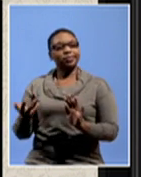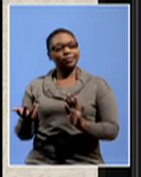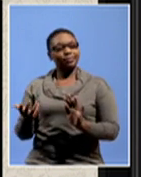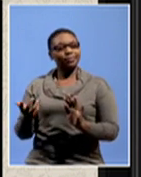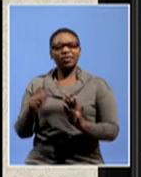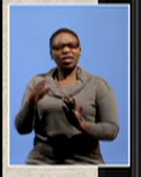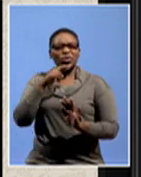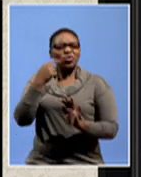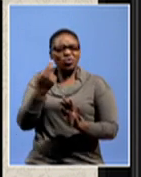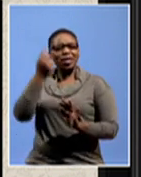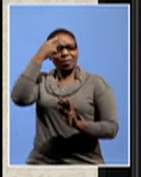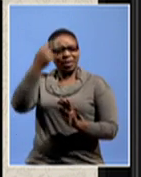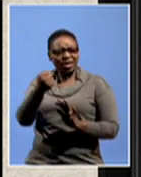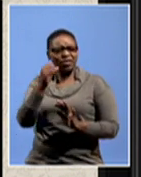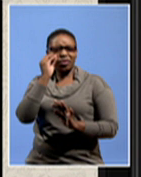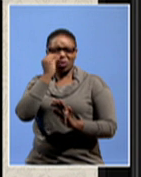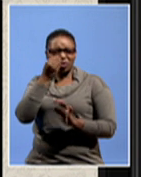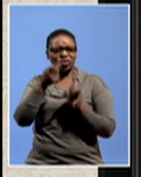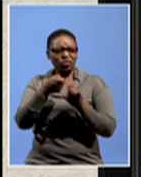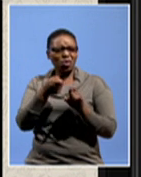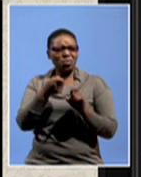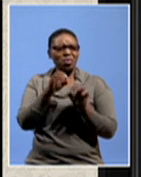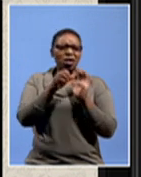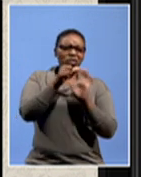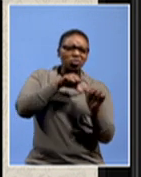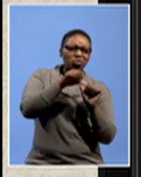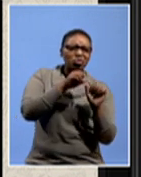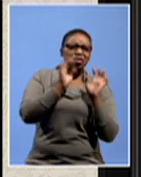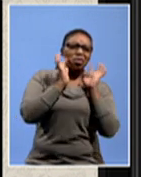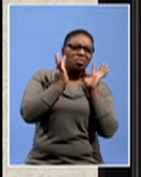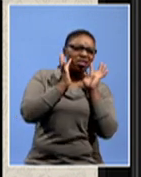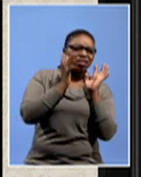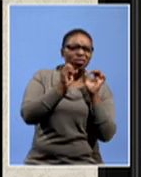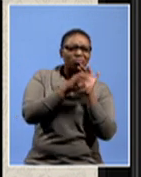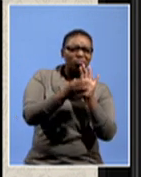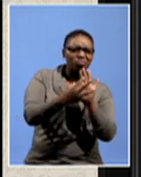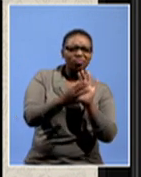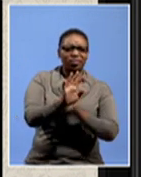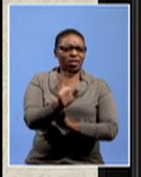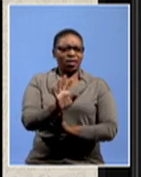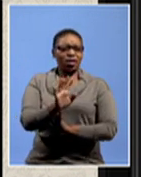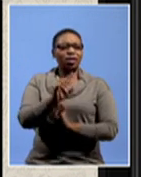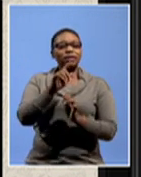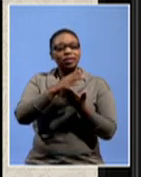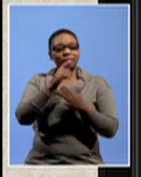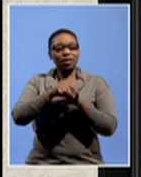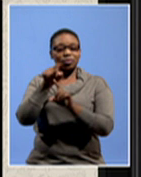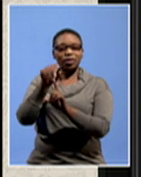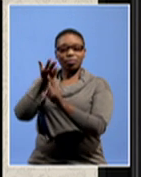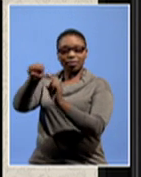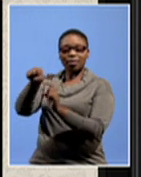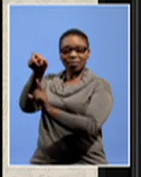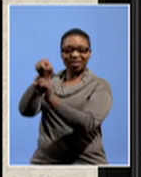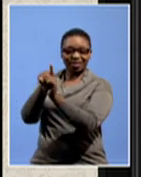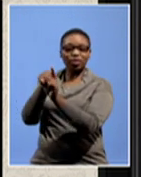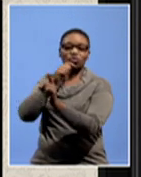really believe news that are from blogs, and also social media. Sometimes I have to first look for like a reputable source.